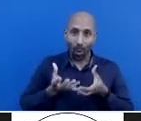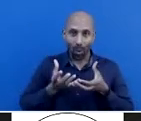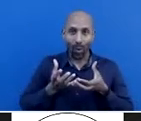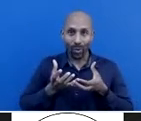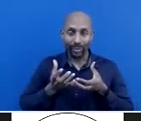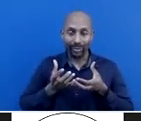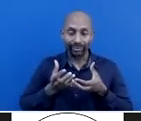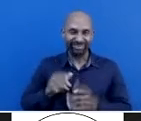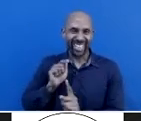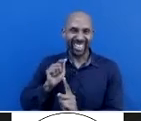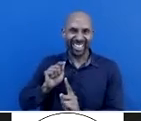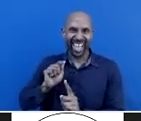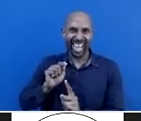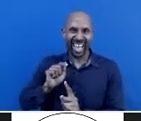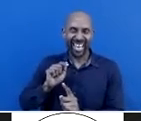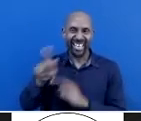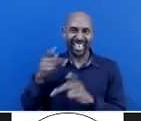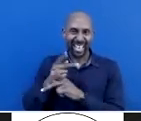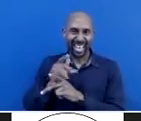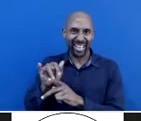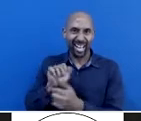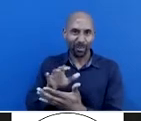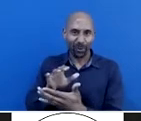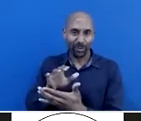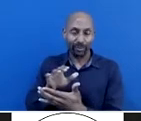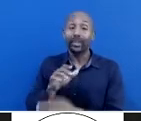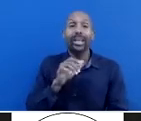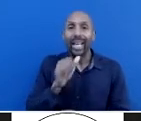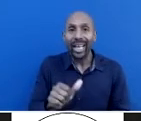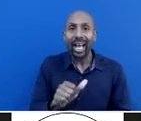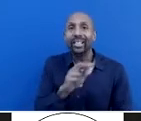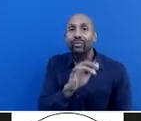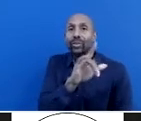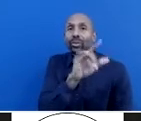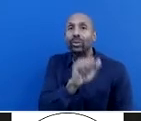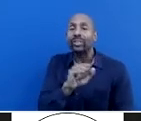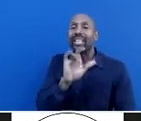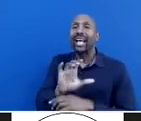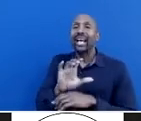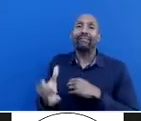foisted upon us and that are utilized to brutalize. I'm just spitting bars all night.